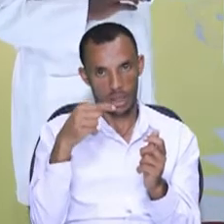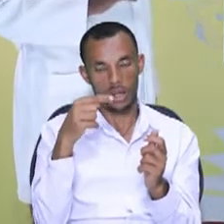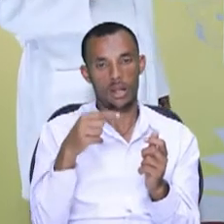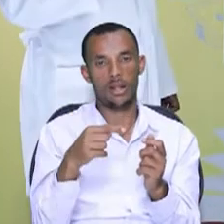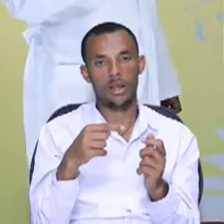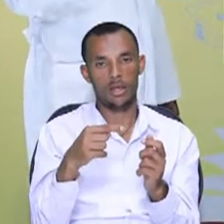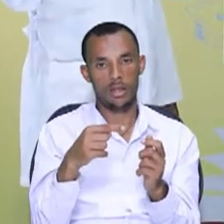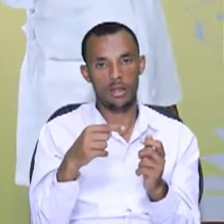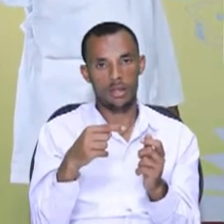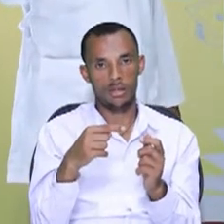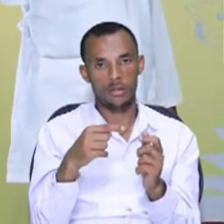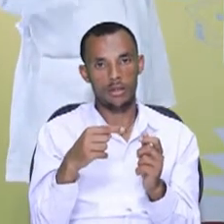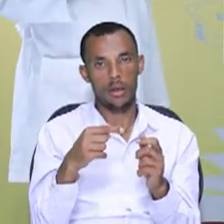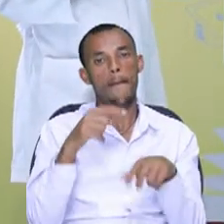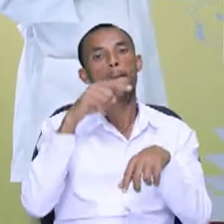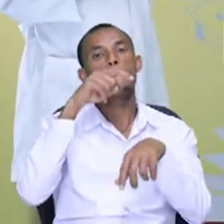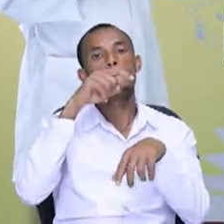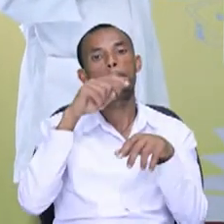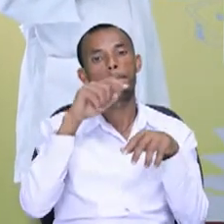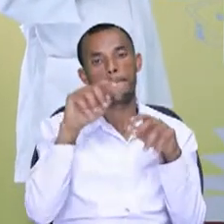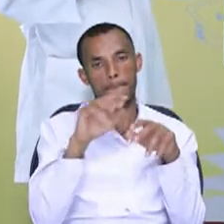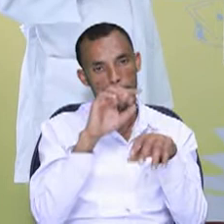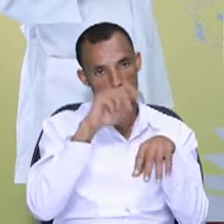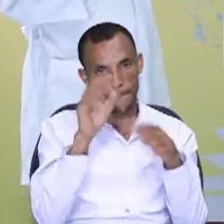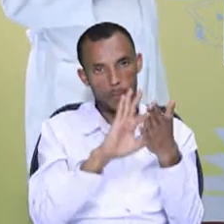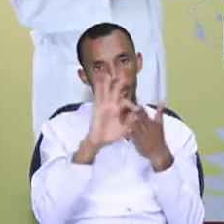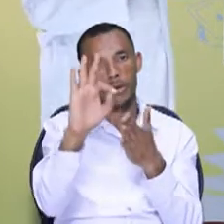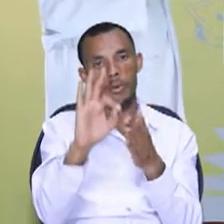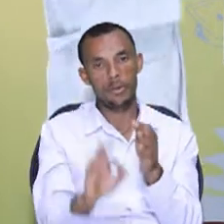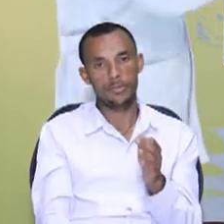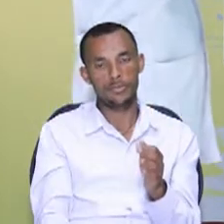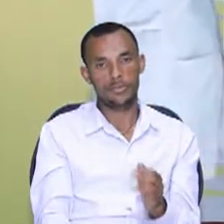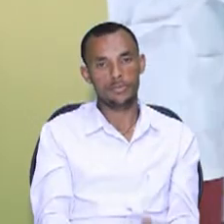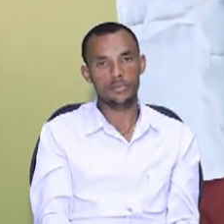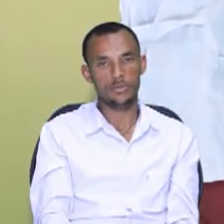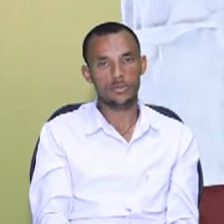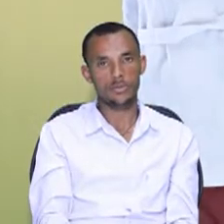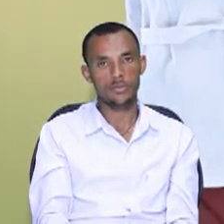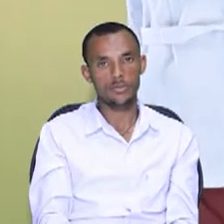tells us period number. Period number.